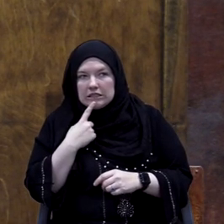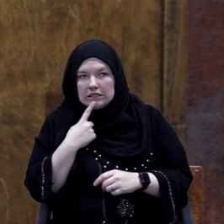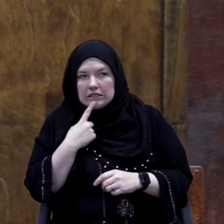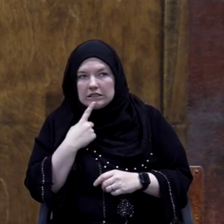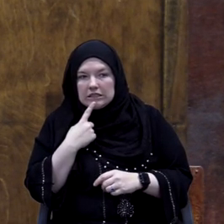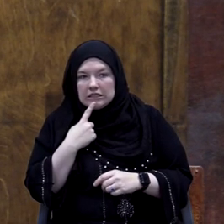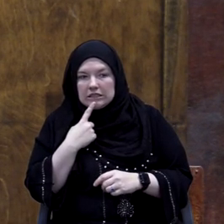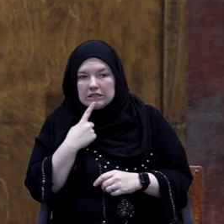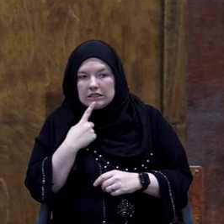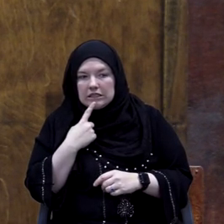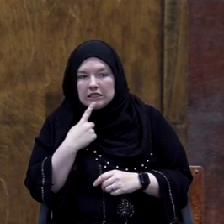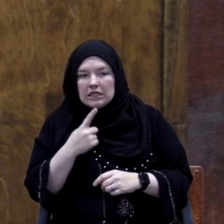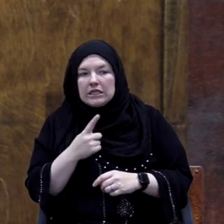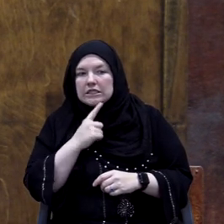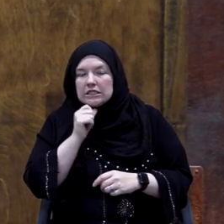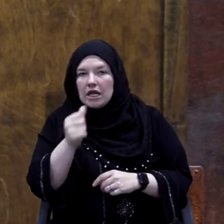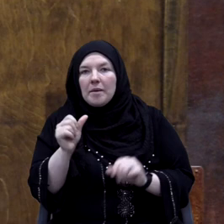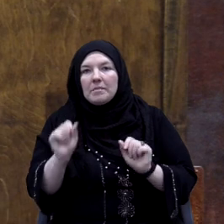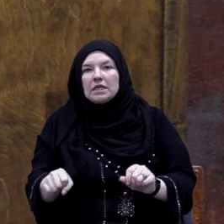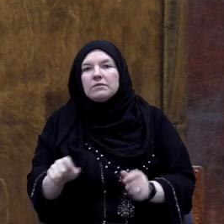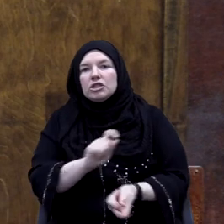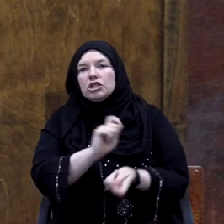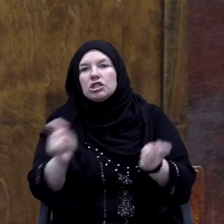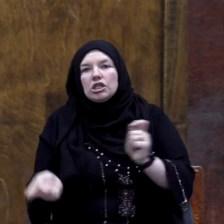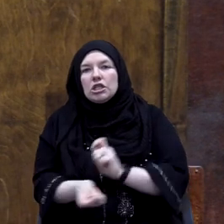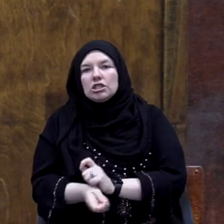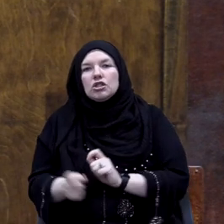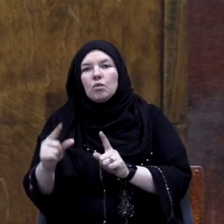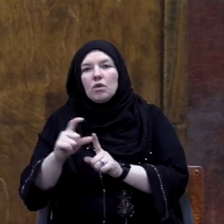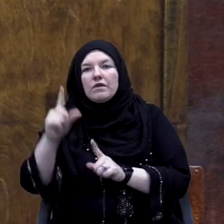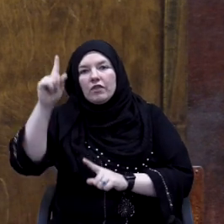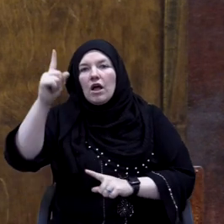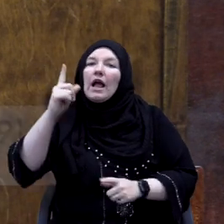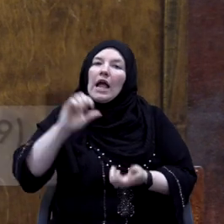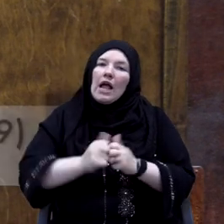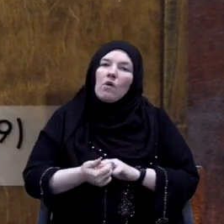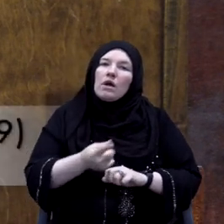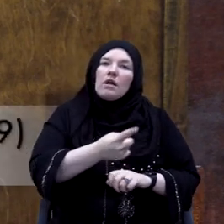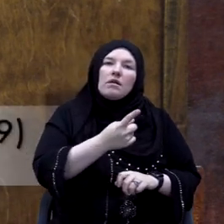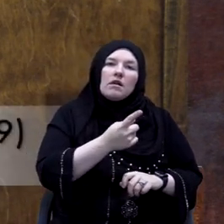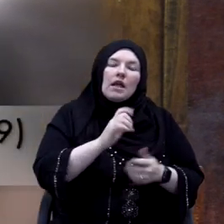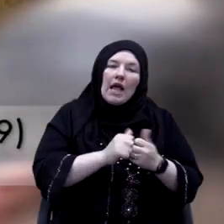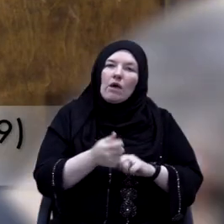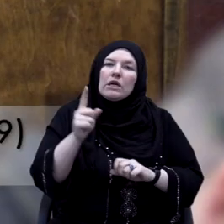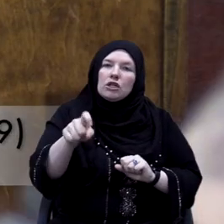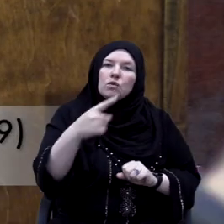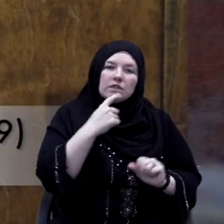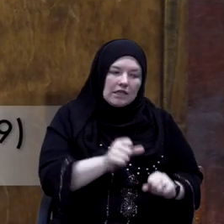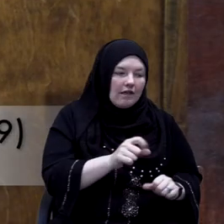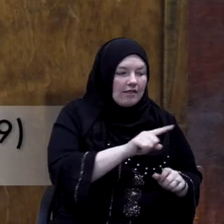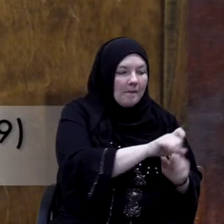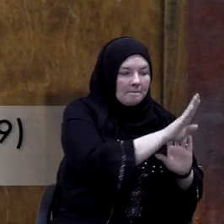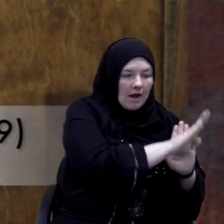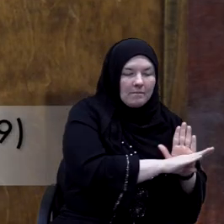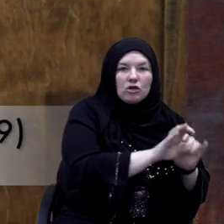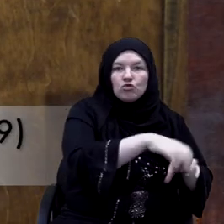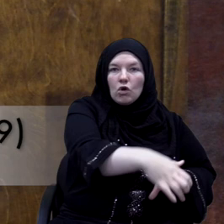it is not possible for anyone to change the words of Allah. How come you claim they changed it?